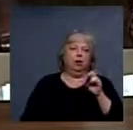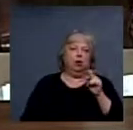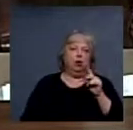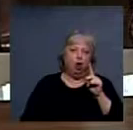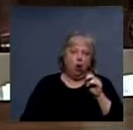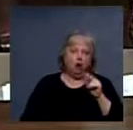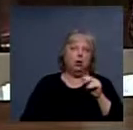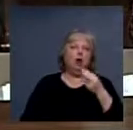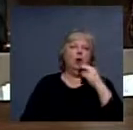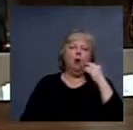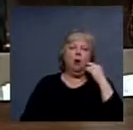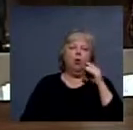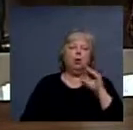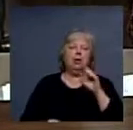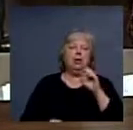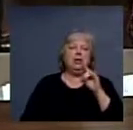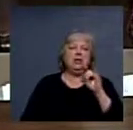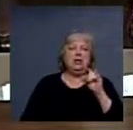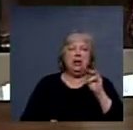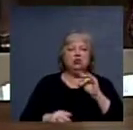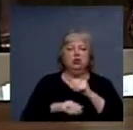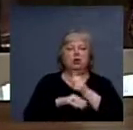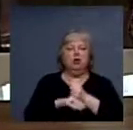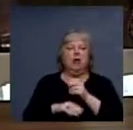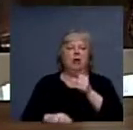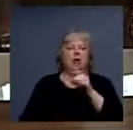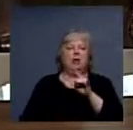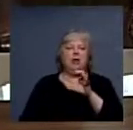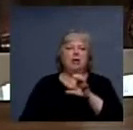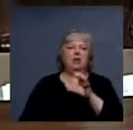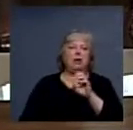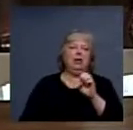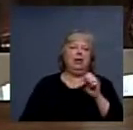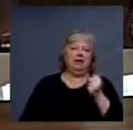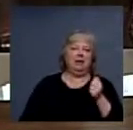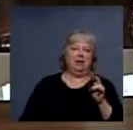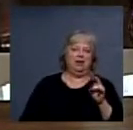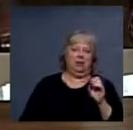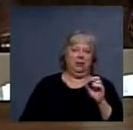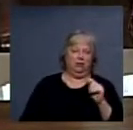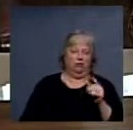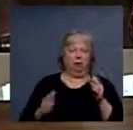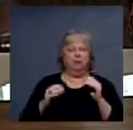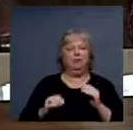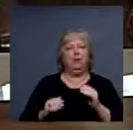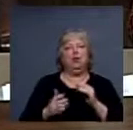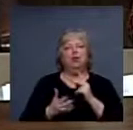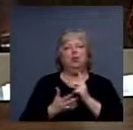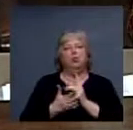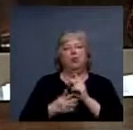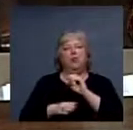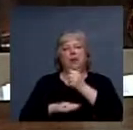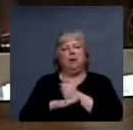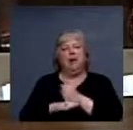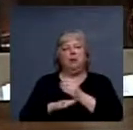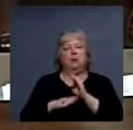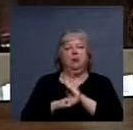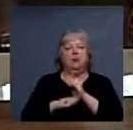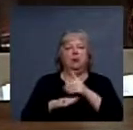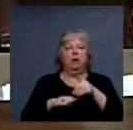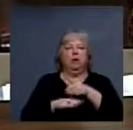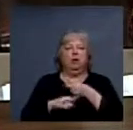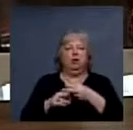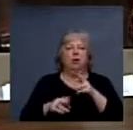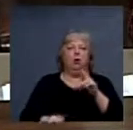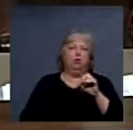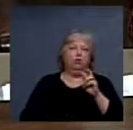revised PDI, located at 1800 East 17th Street. An ordinance to approve a planned zoning development, establish a planned commercial district titled